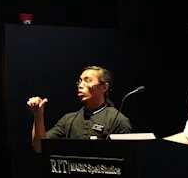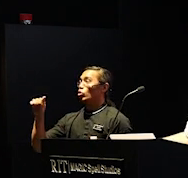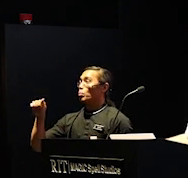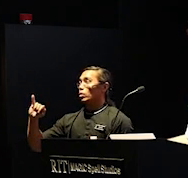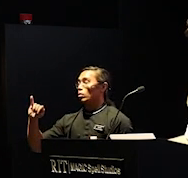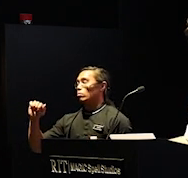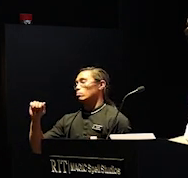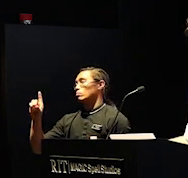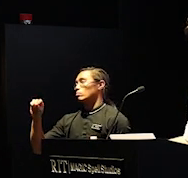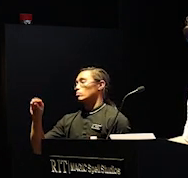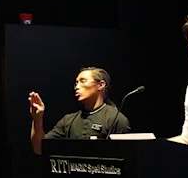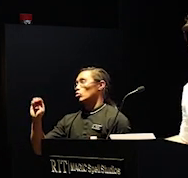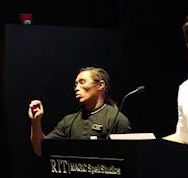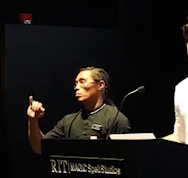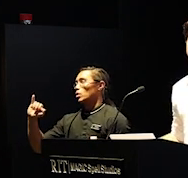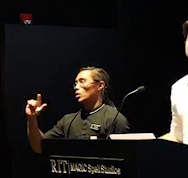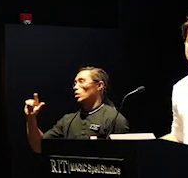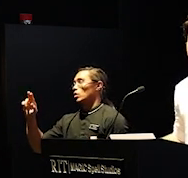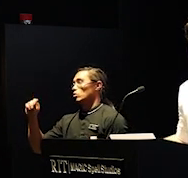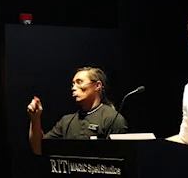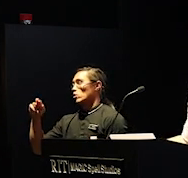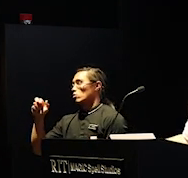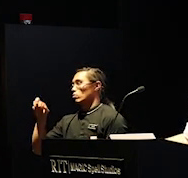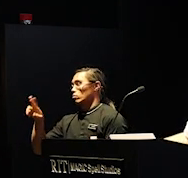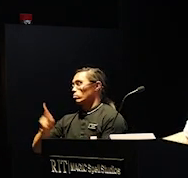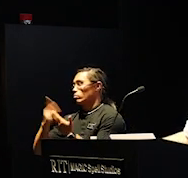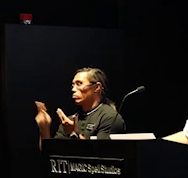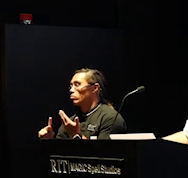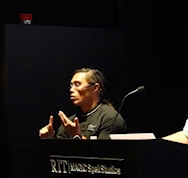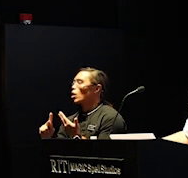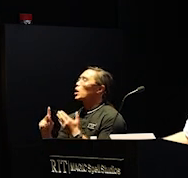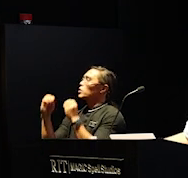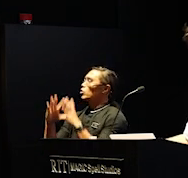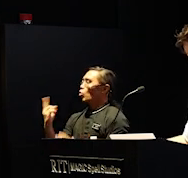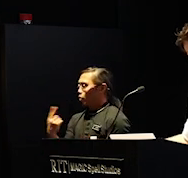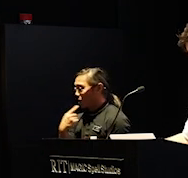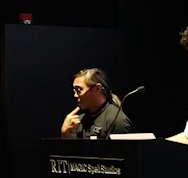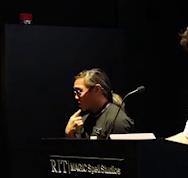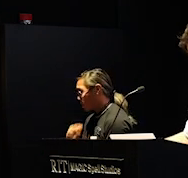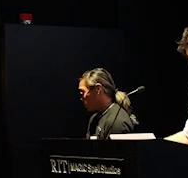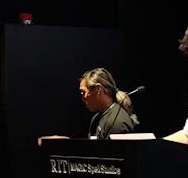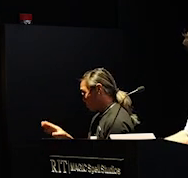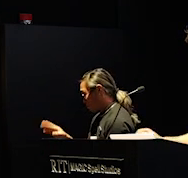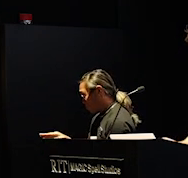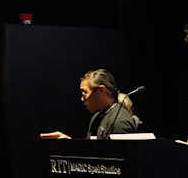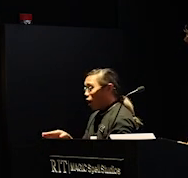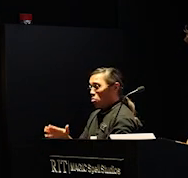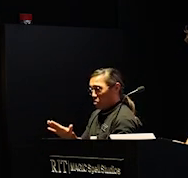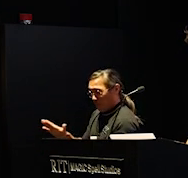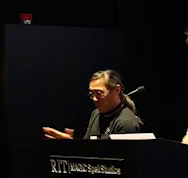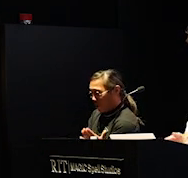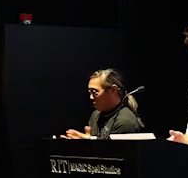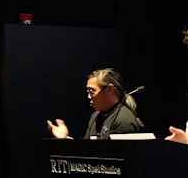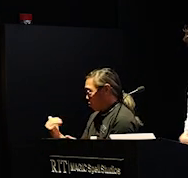you'll see though when you're in a job, you're gonna learn more the first day than you do this entire course. That is true. That is what happens.